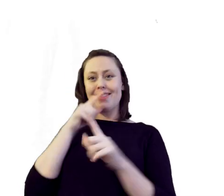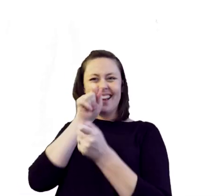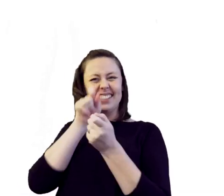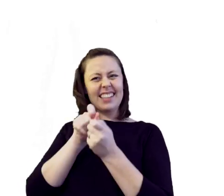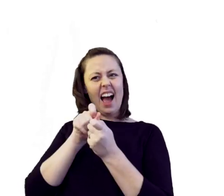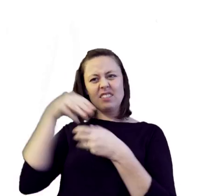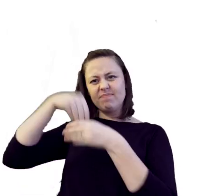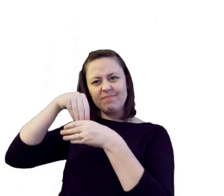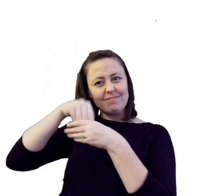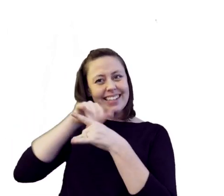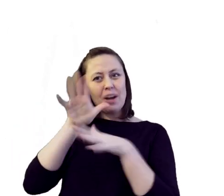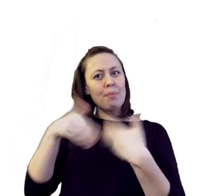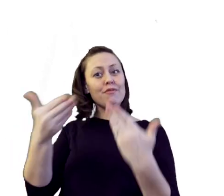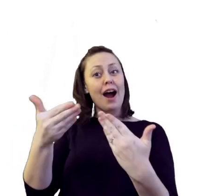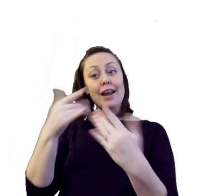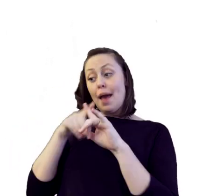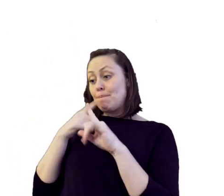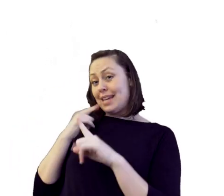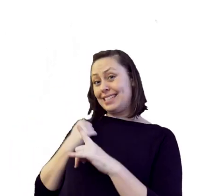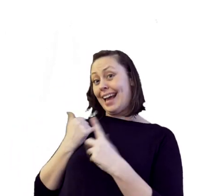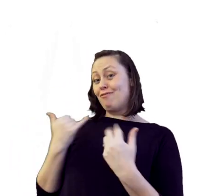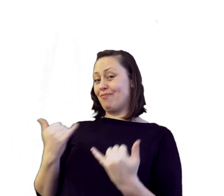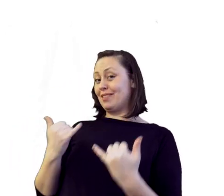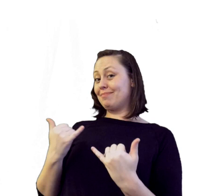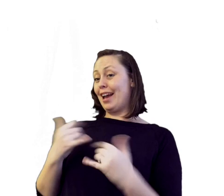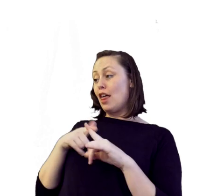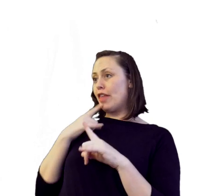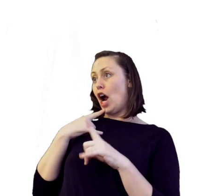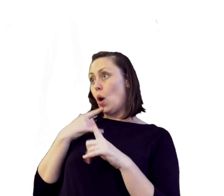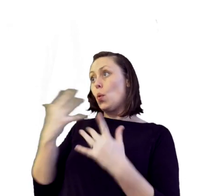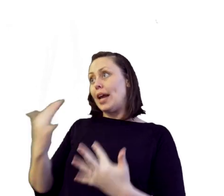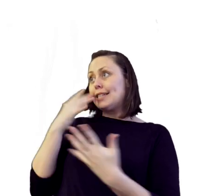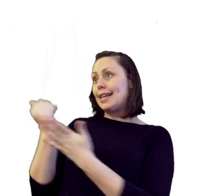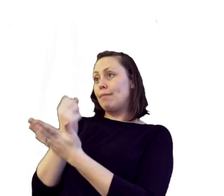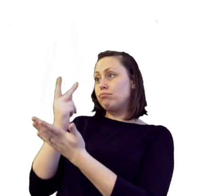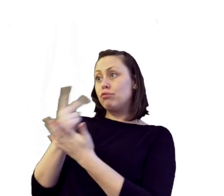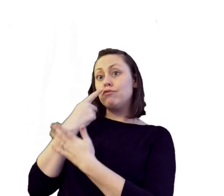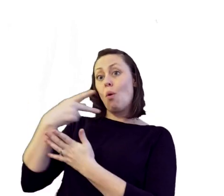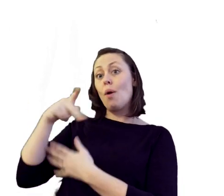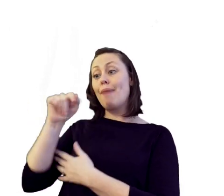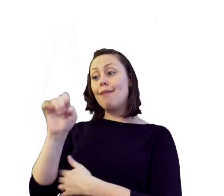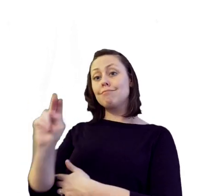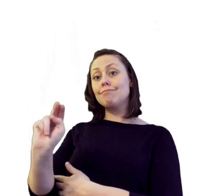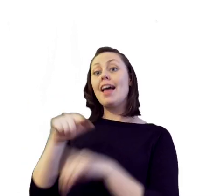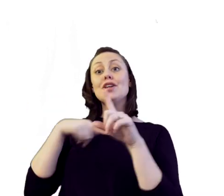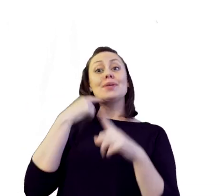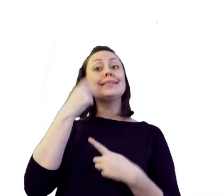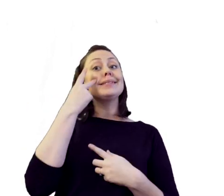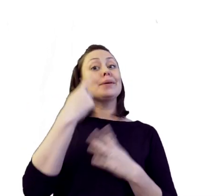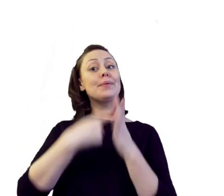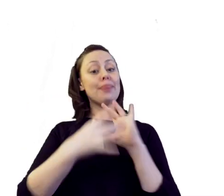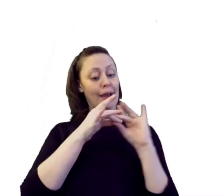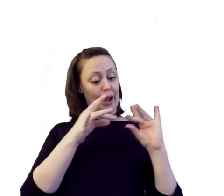exact ingredient markup isn't provided by Purple at this time, as Purple are awaiting a patent, you can see what Purple has